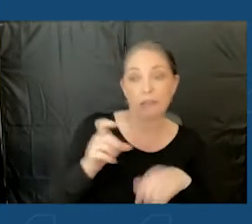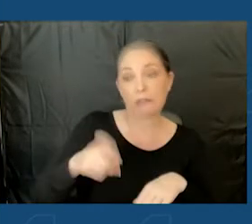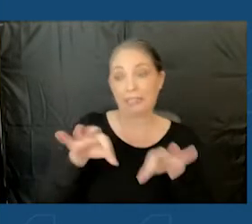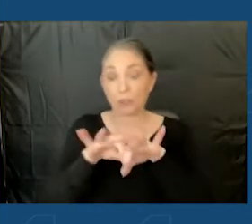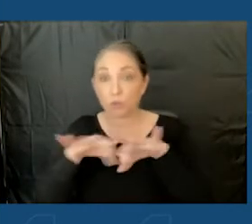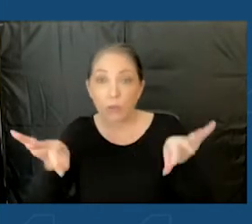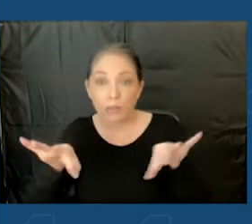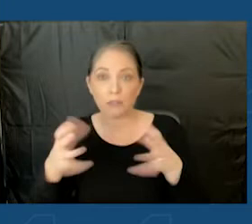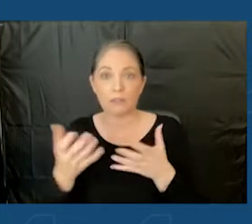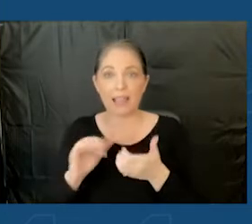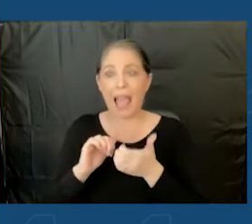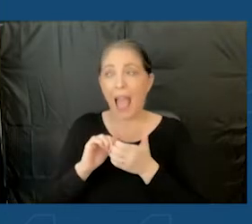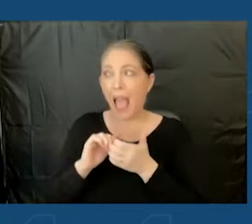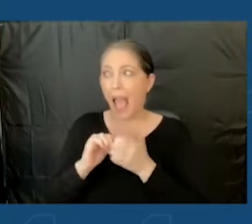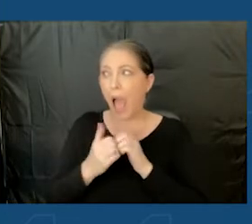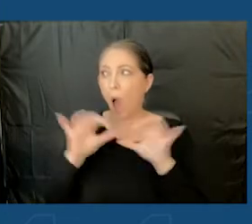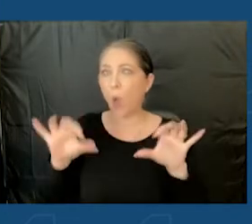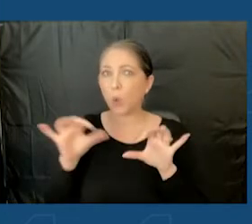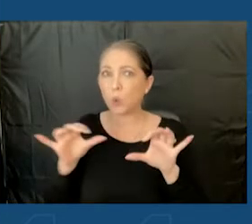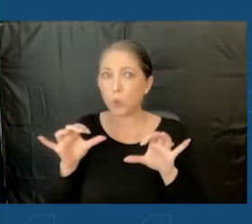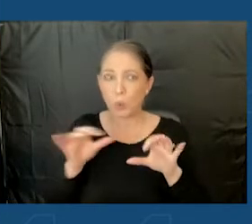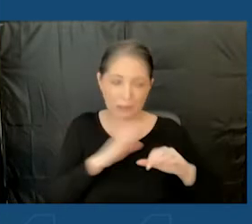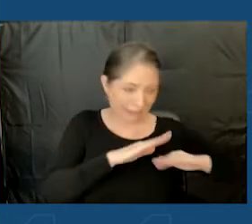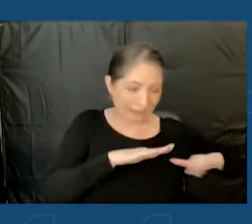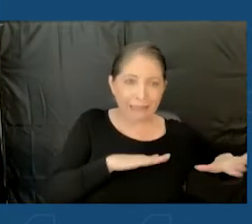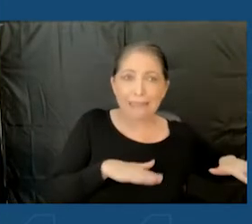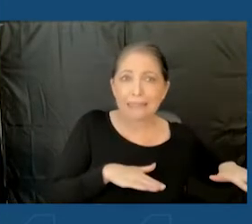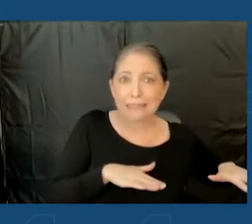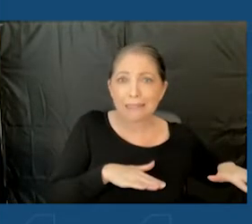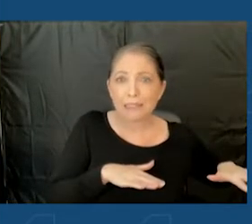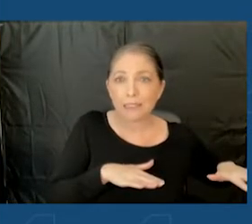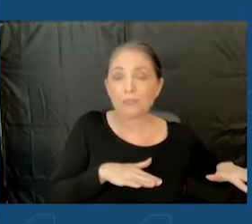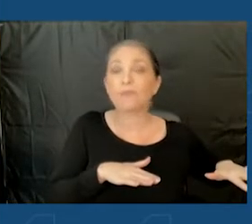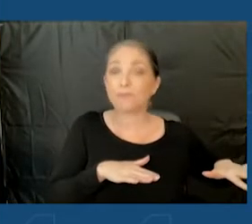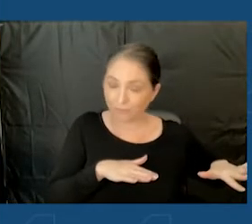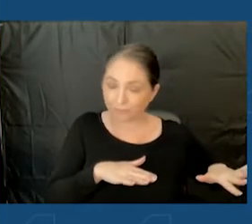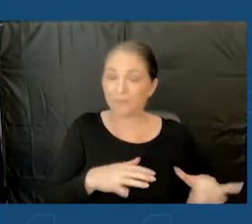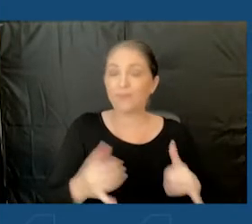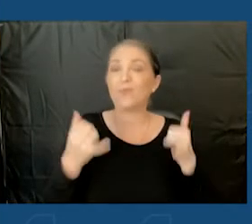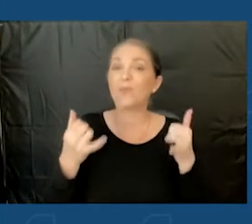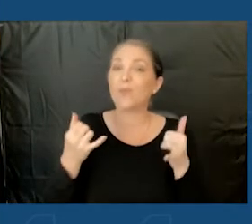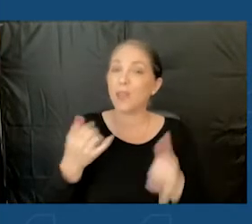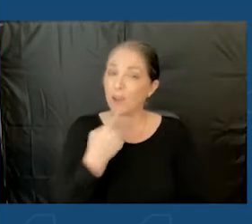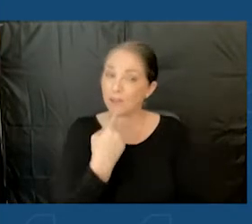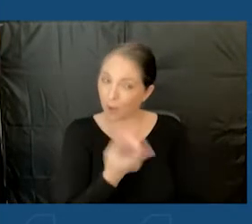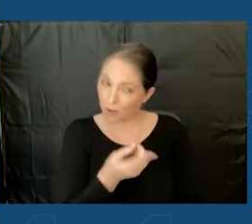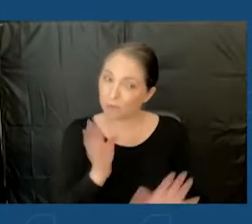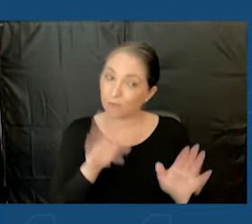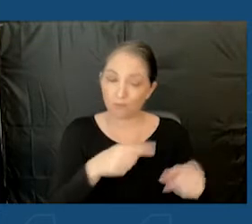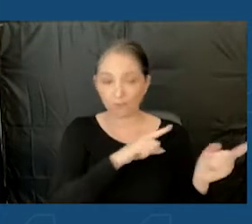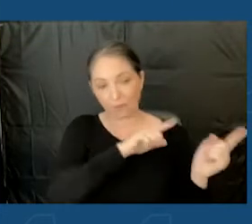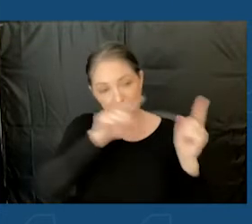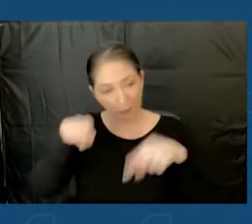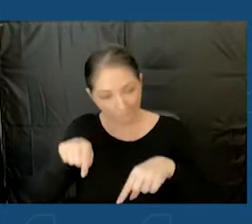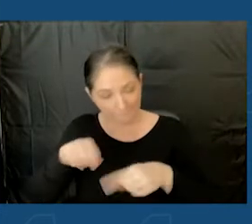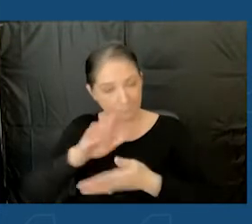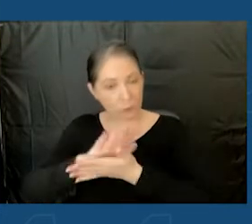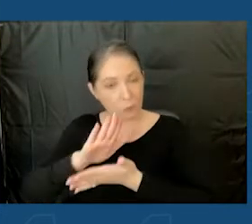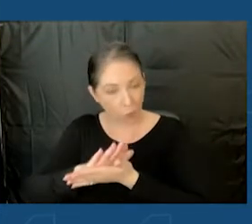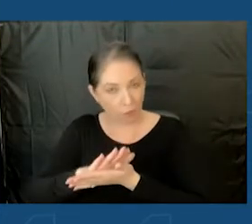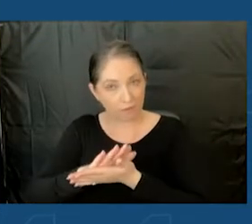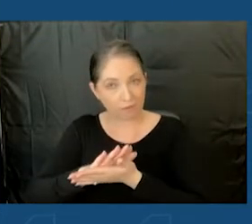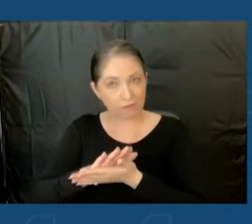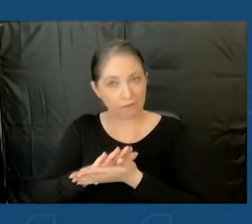get that when they've got little kids tagging behind them? So now we say, you come, better yourself, we'll help take care